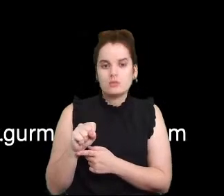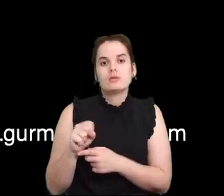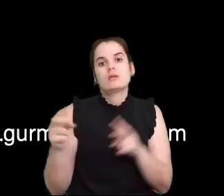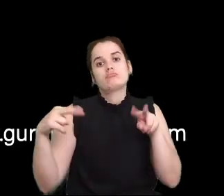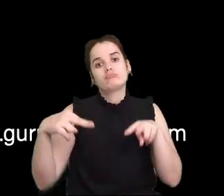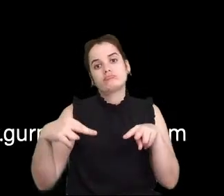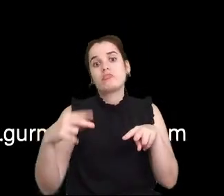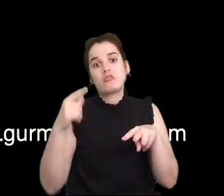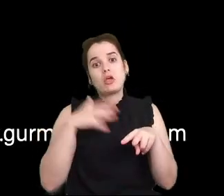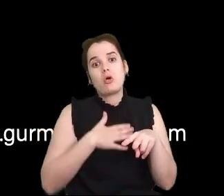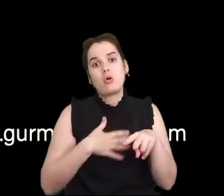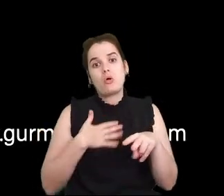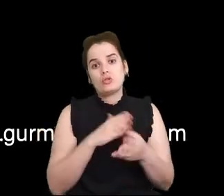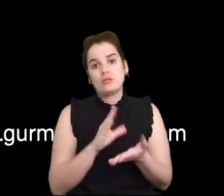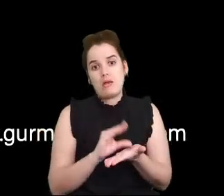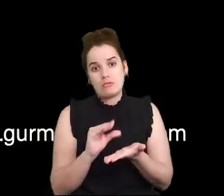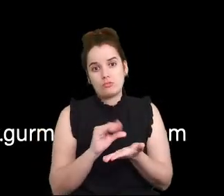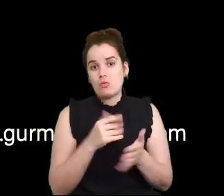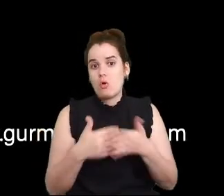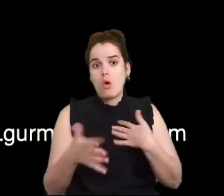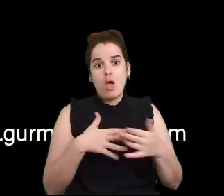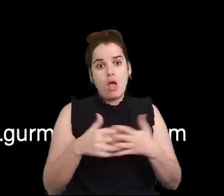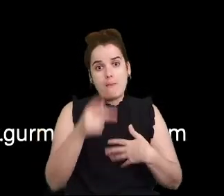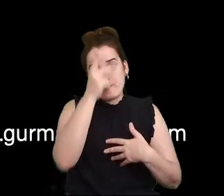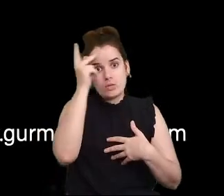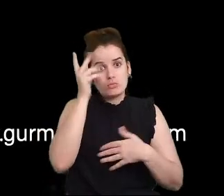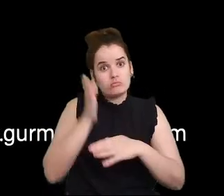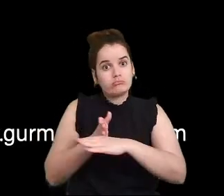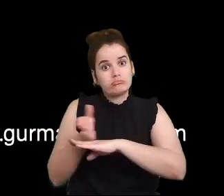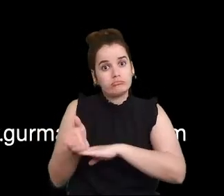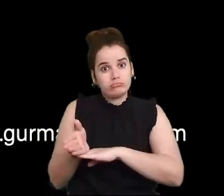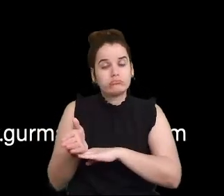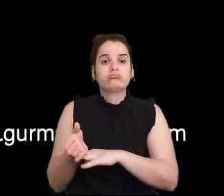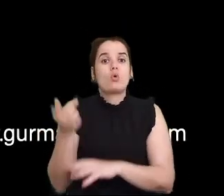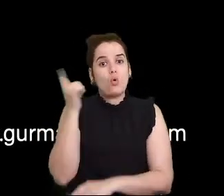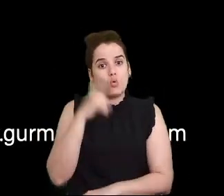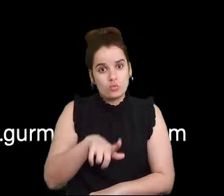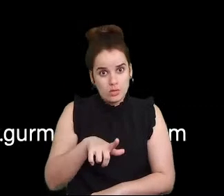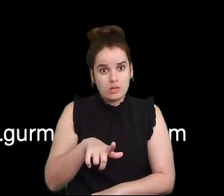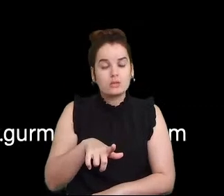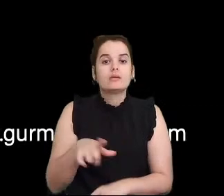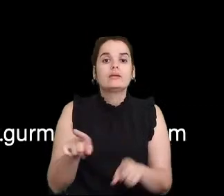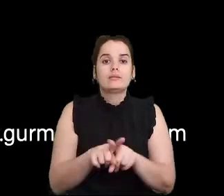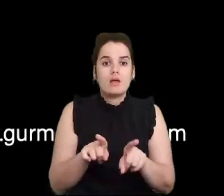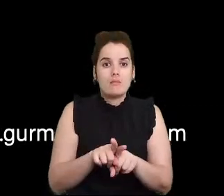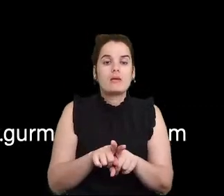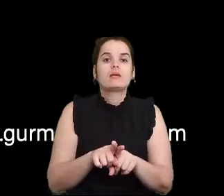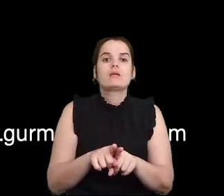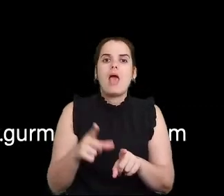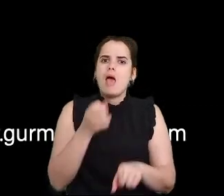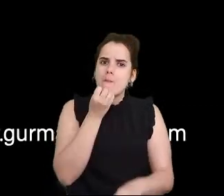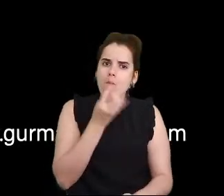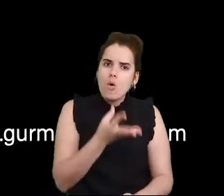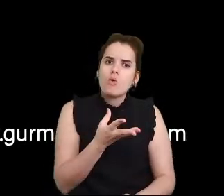great to be part of the community. For example, there is Data Visualization Society,